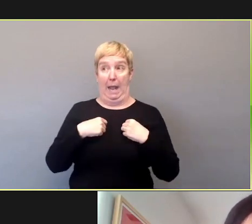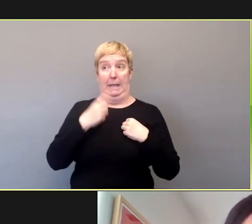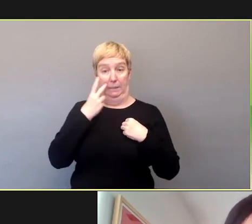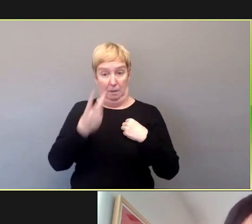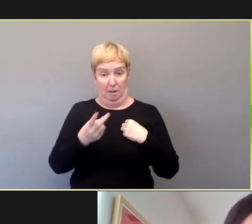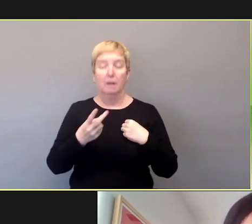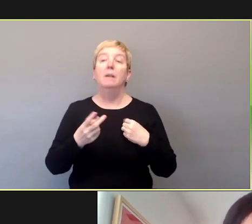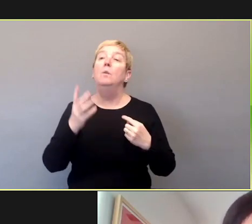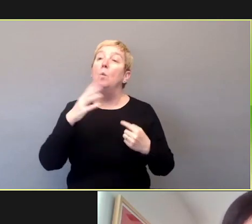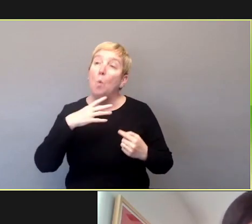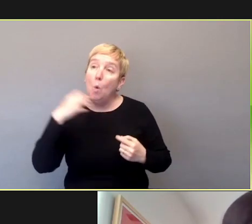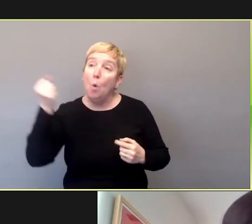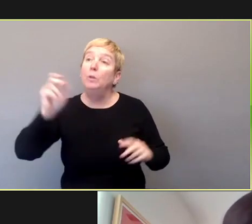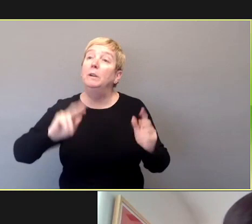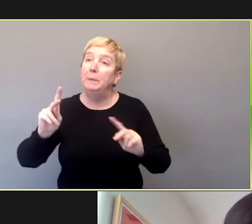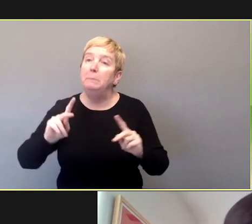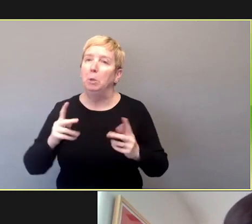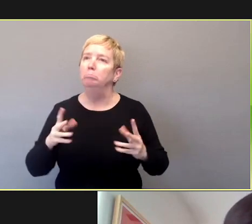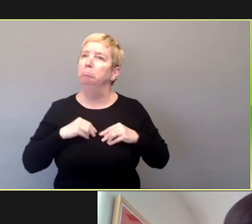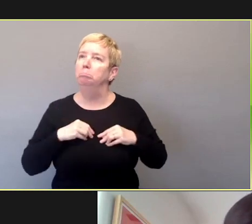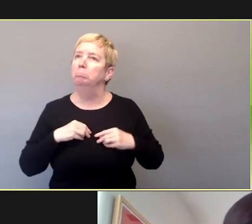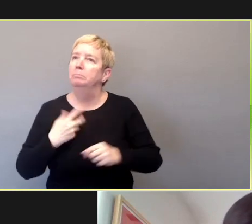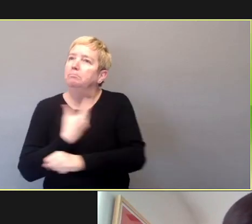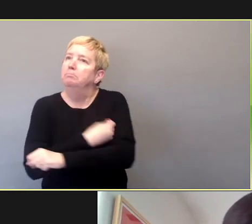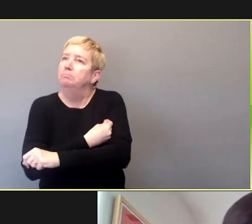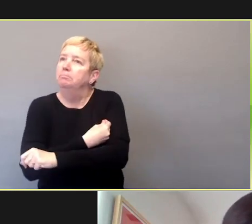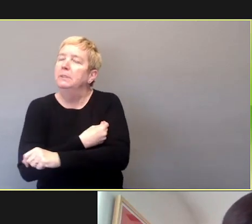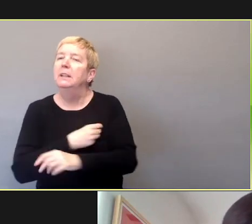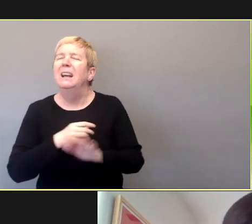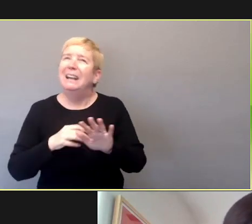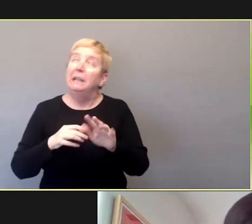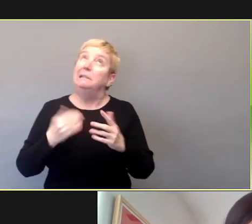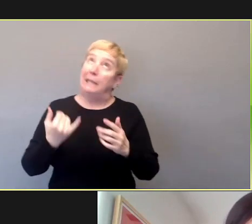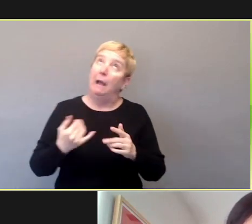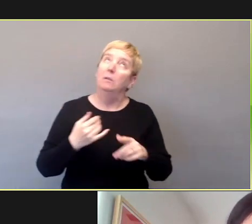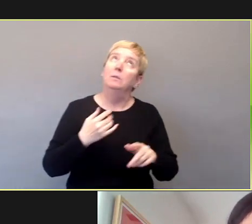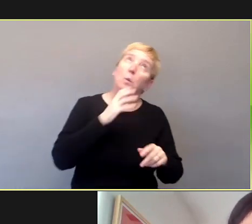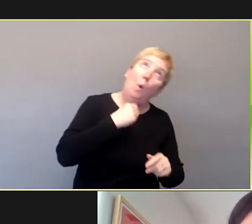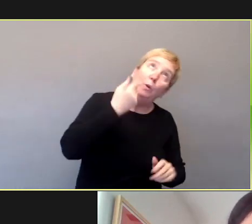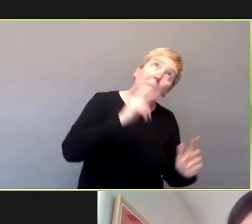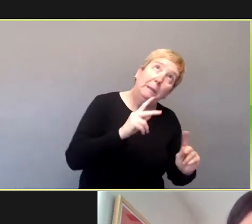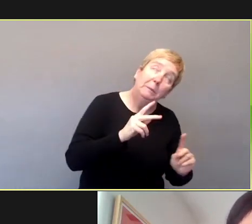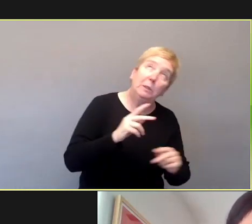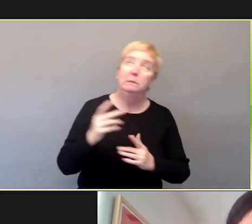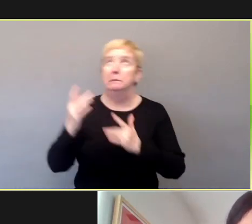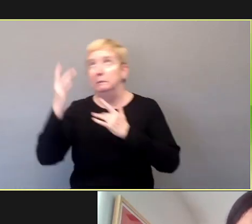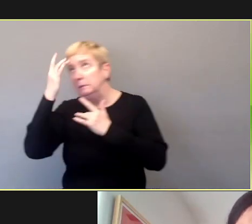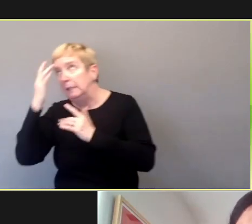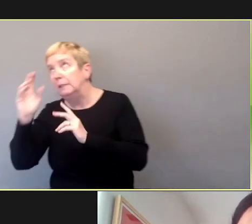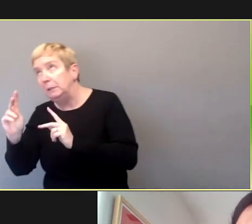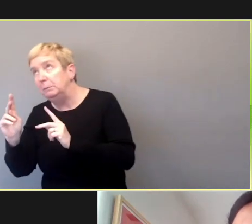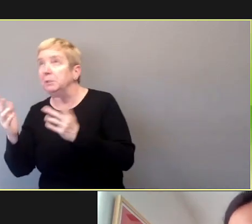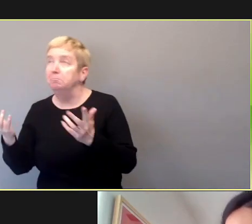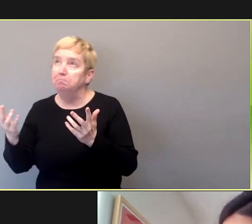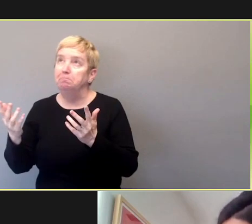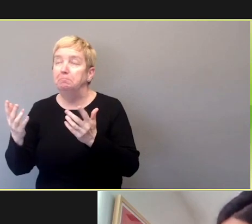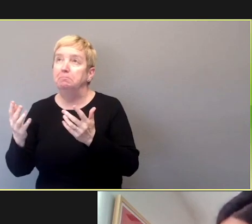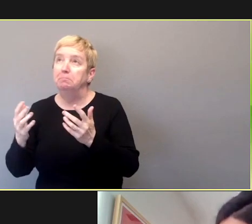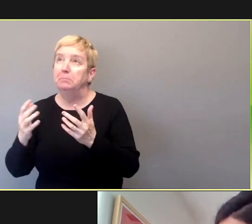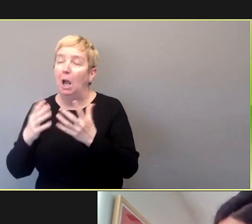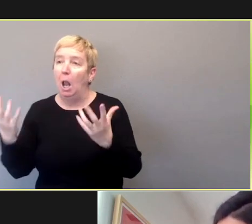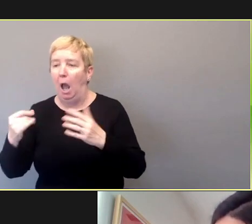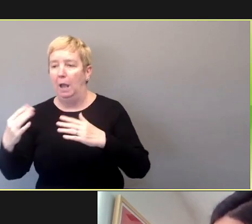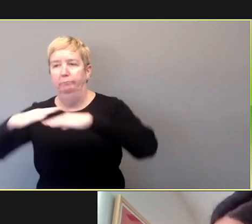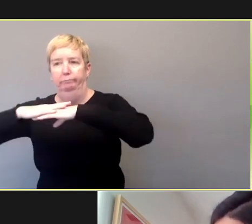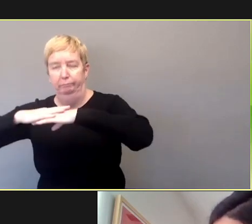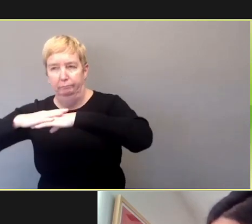people, which could be a surrogate for sicker people. There's a high uptake among older people of the initial boosters,